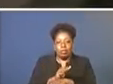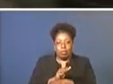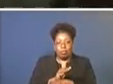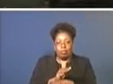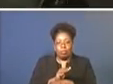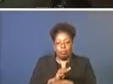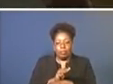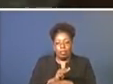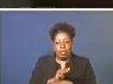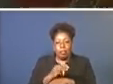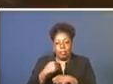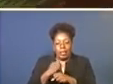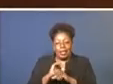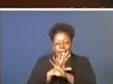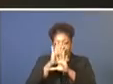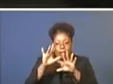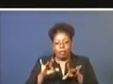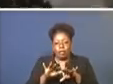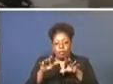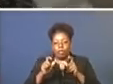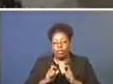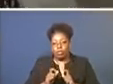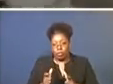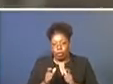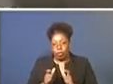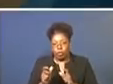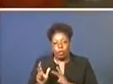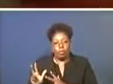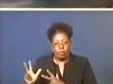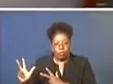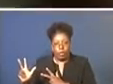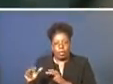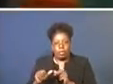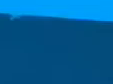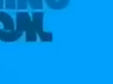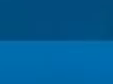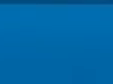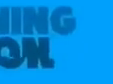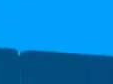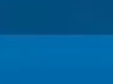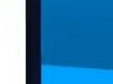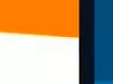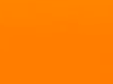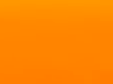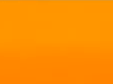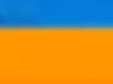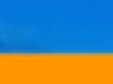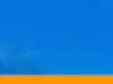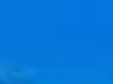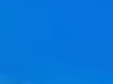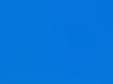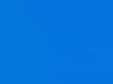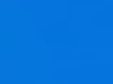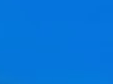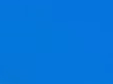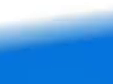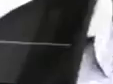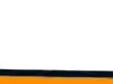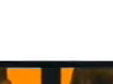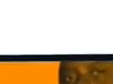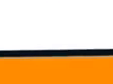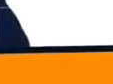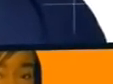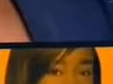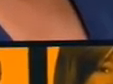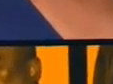straight over the virtual Junkanoo Parade. Stay with us. There's more to come. And remember to tune in to the Morning Edition with